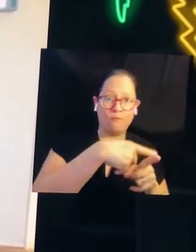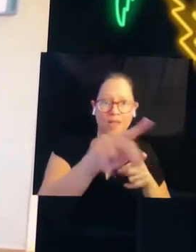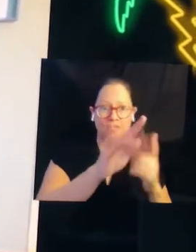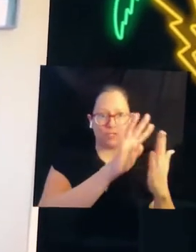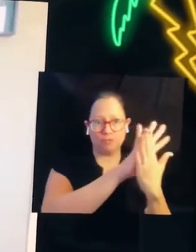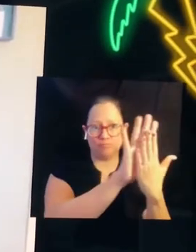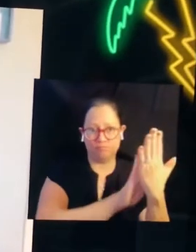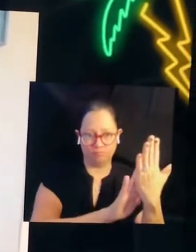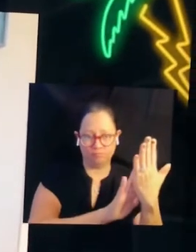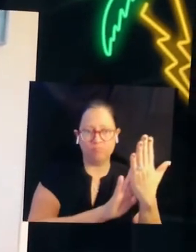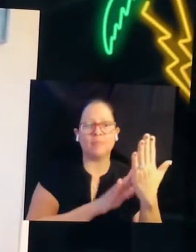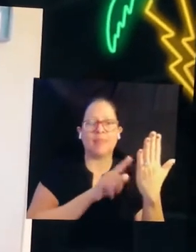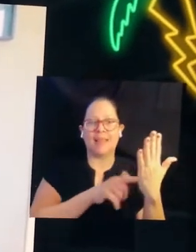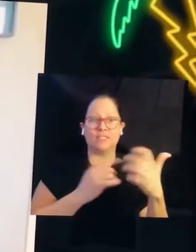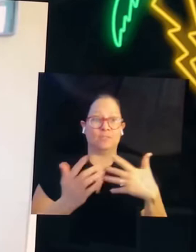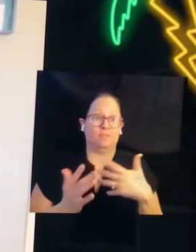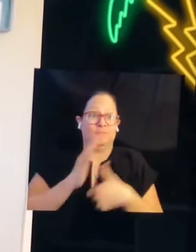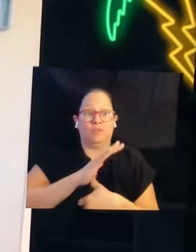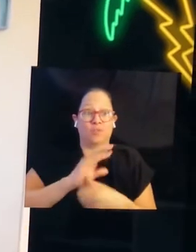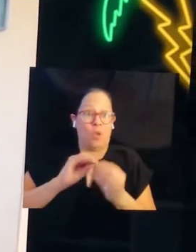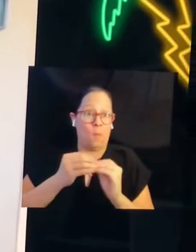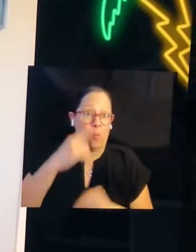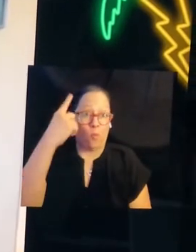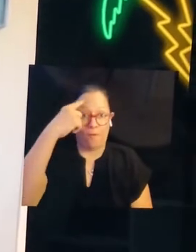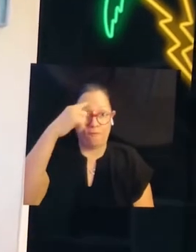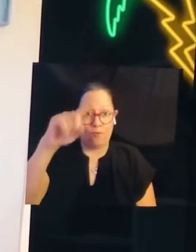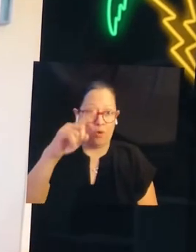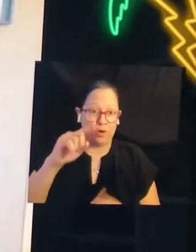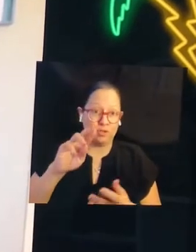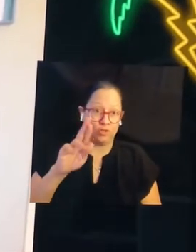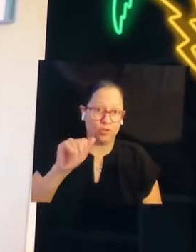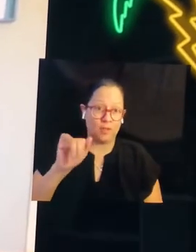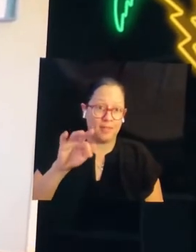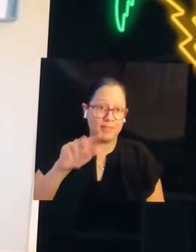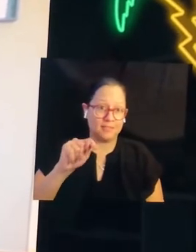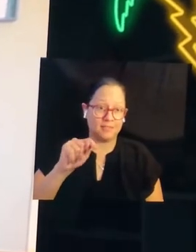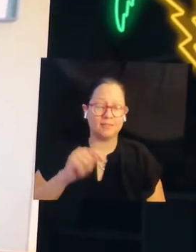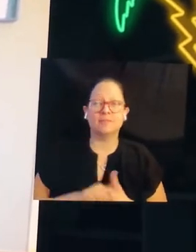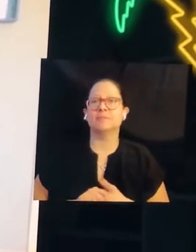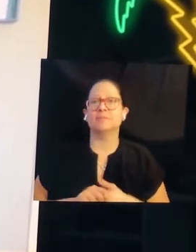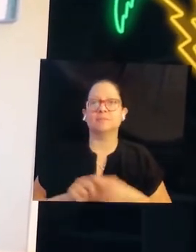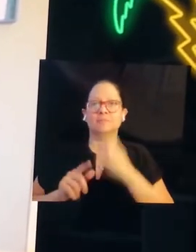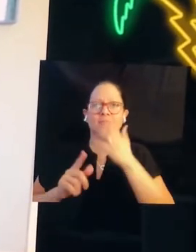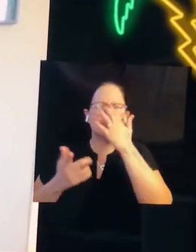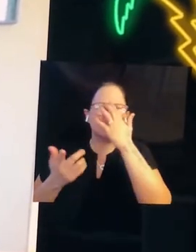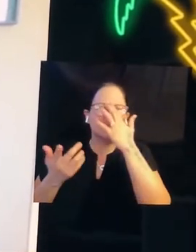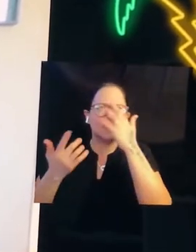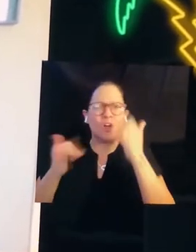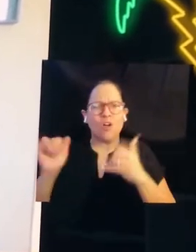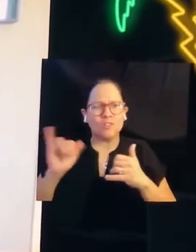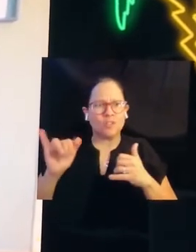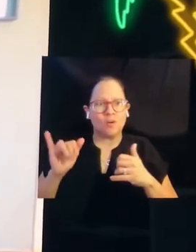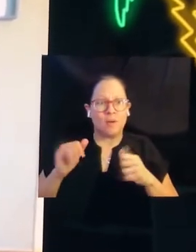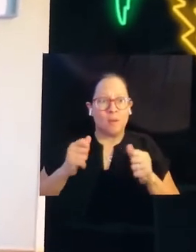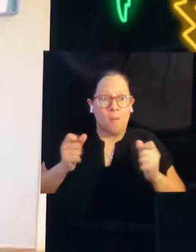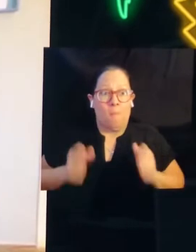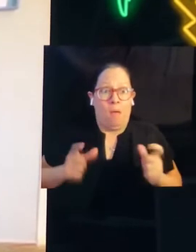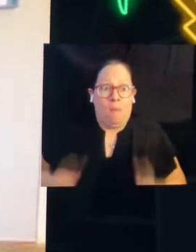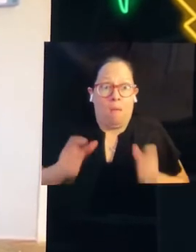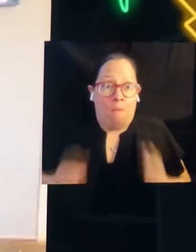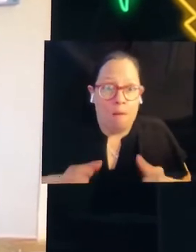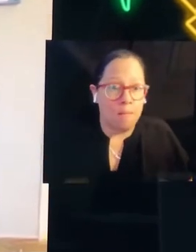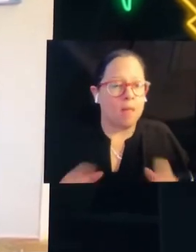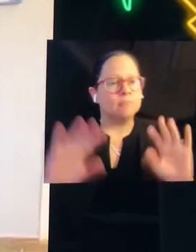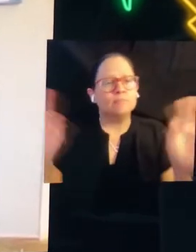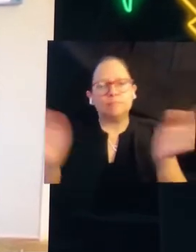way to communicate with our journalists. And then also thinking of, again, how you plan ahead. So that way you can give yourself time off and make sure